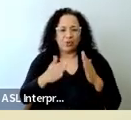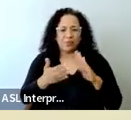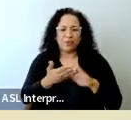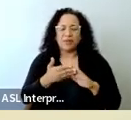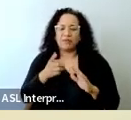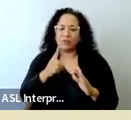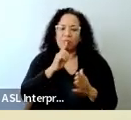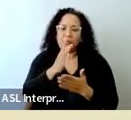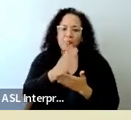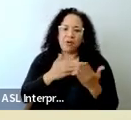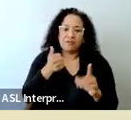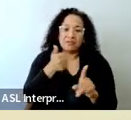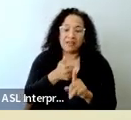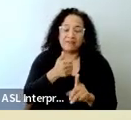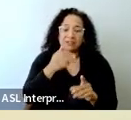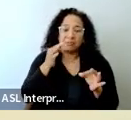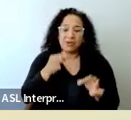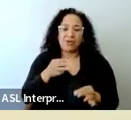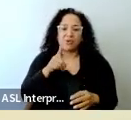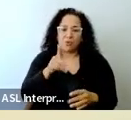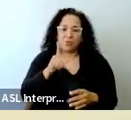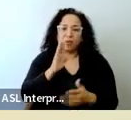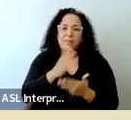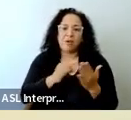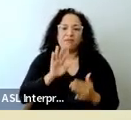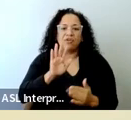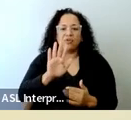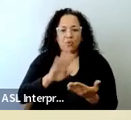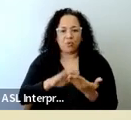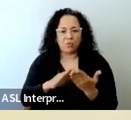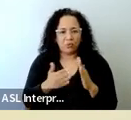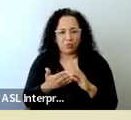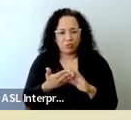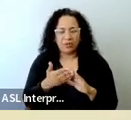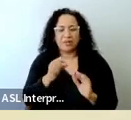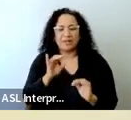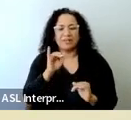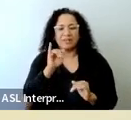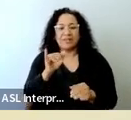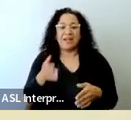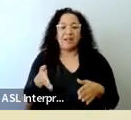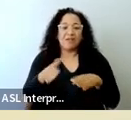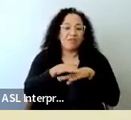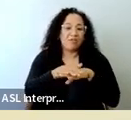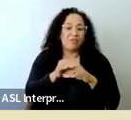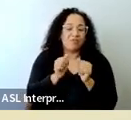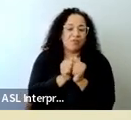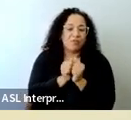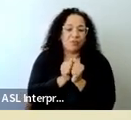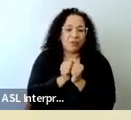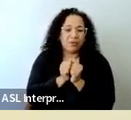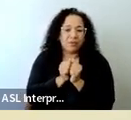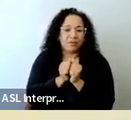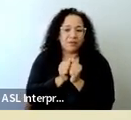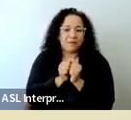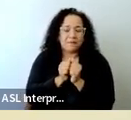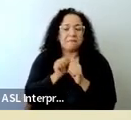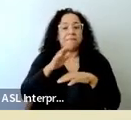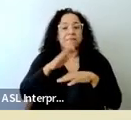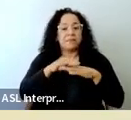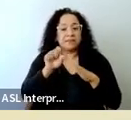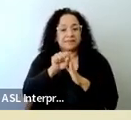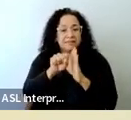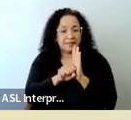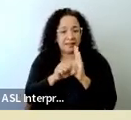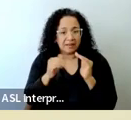be part of self-determination, you're going to be part of your community. And that overlays with on the state level,